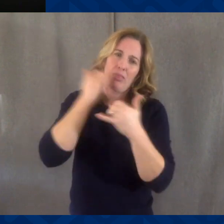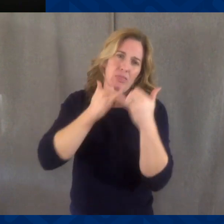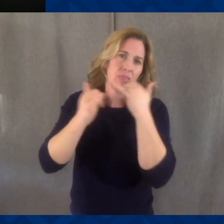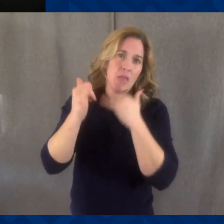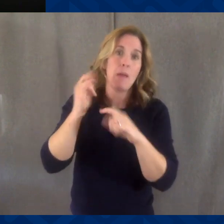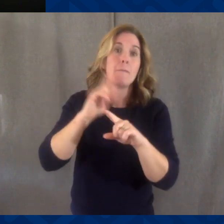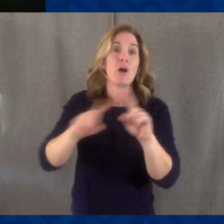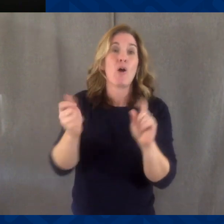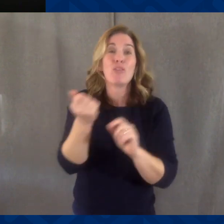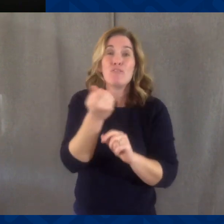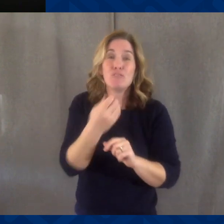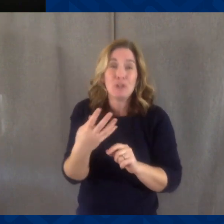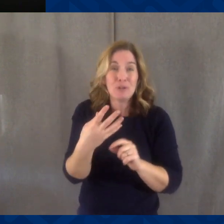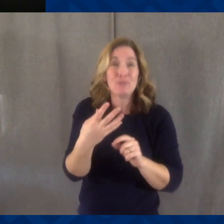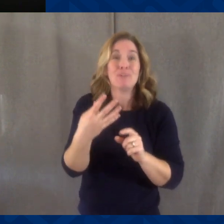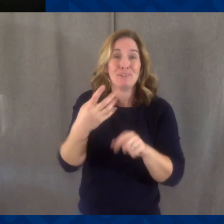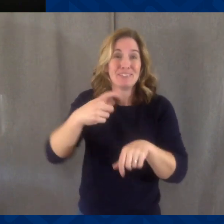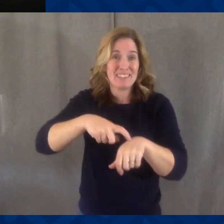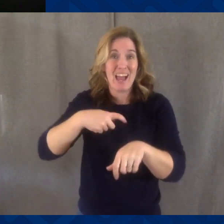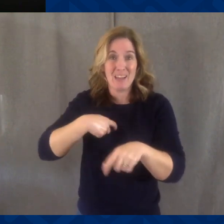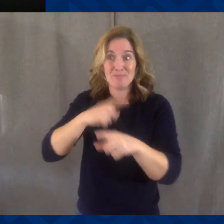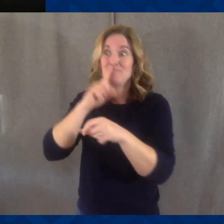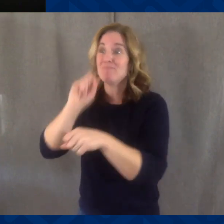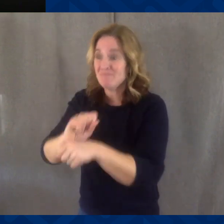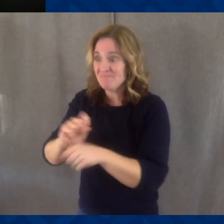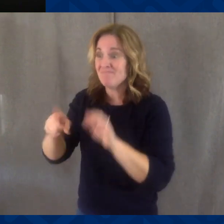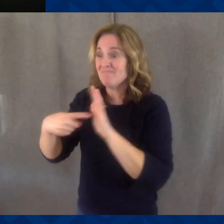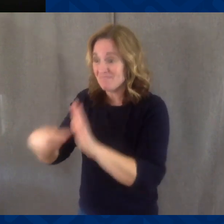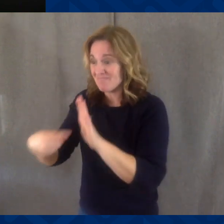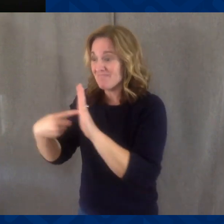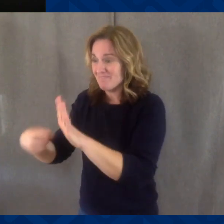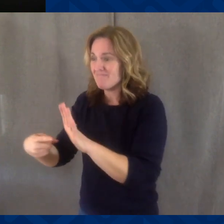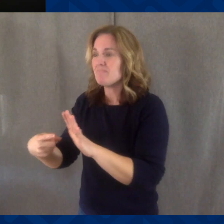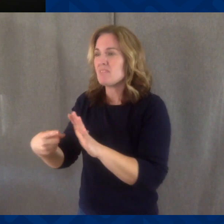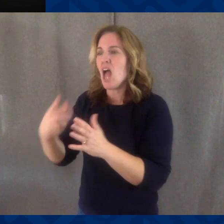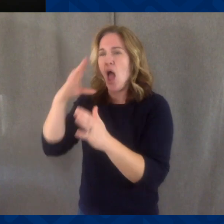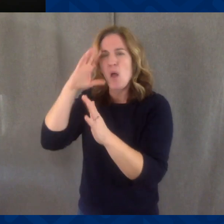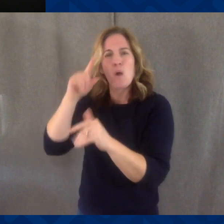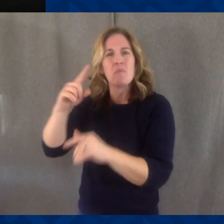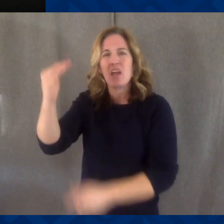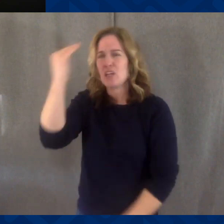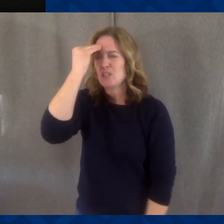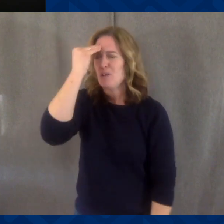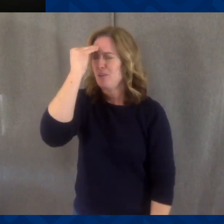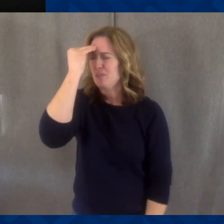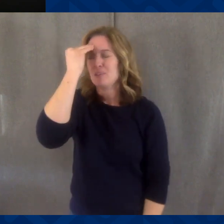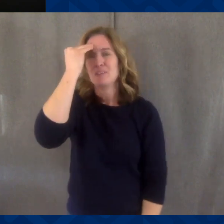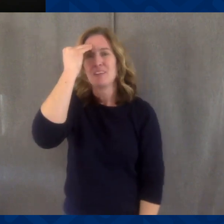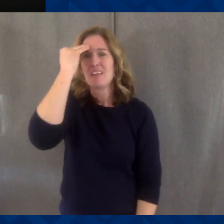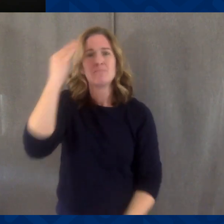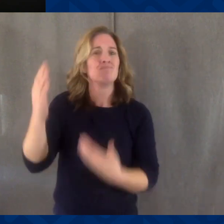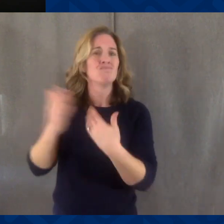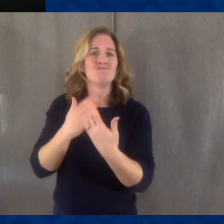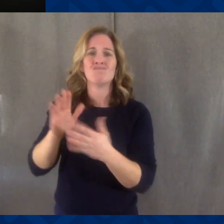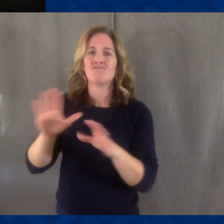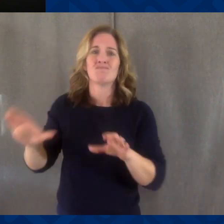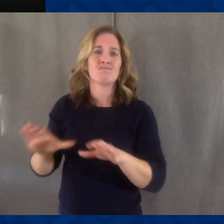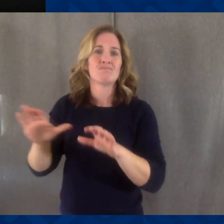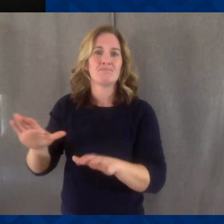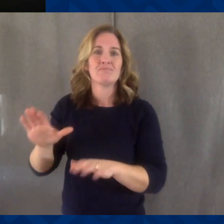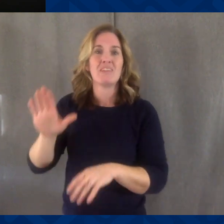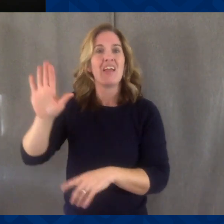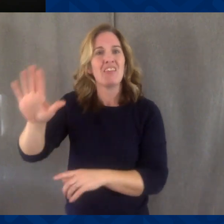actually follow through, I hope that they know, that they know, that they know, that regardless of what they do, their daddy loves